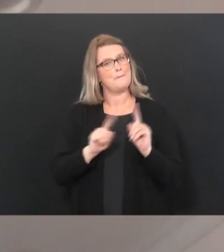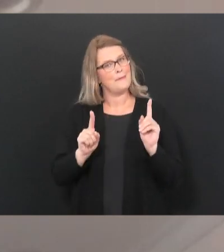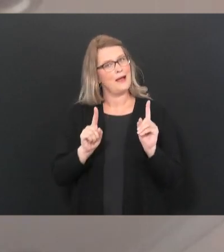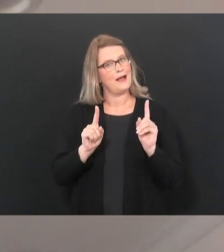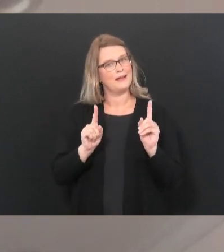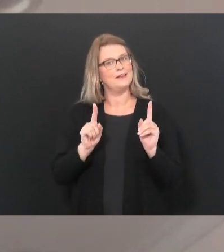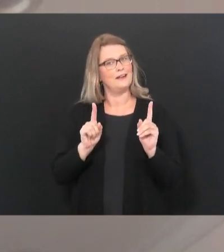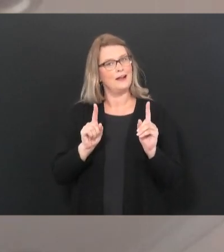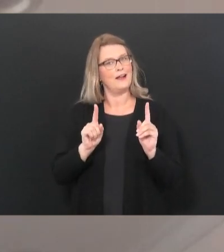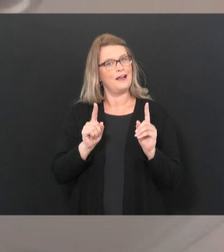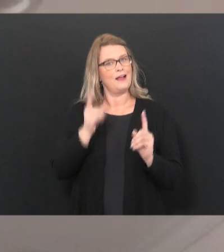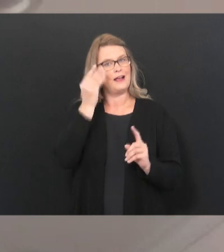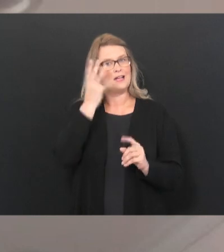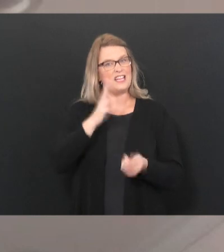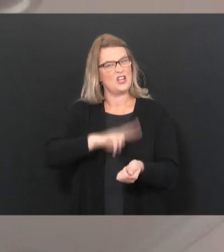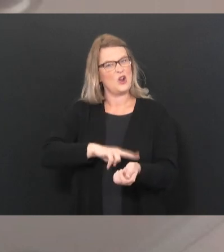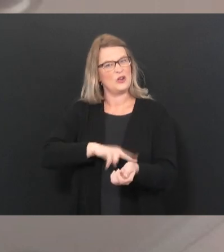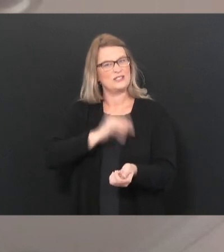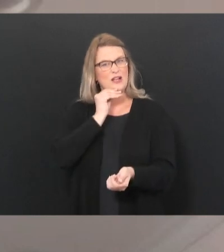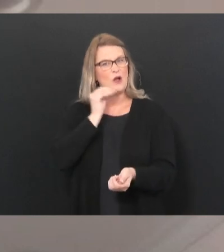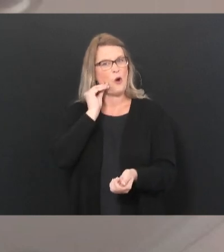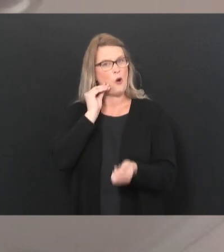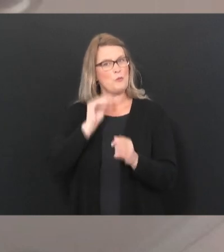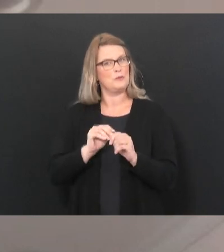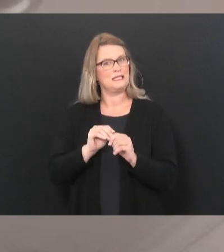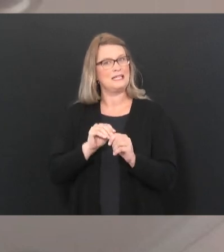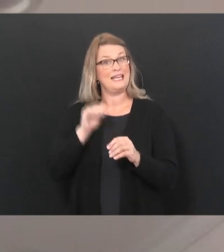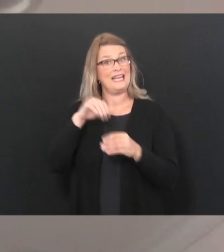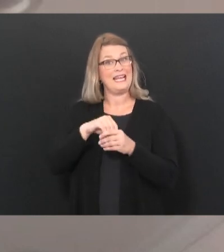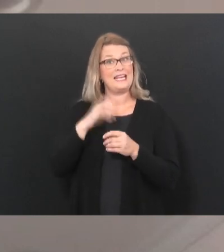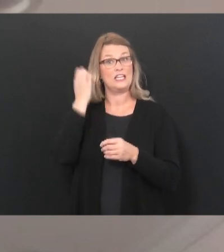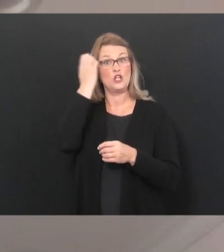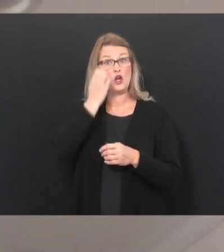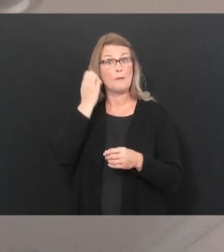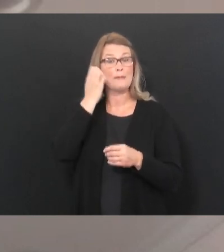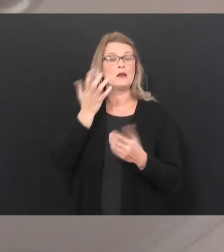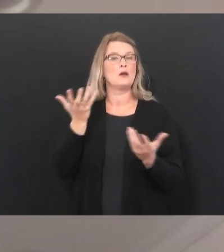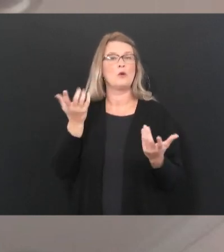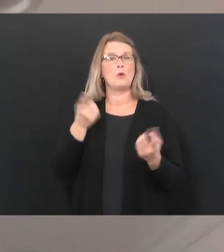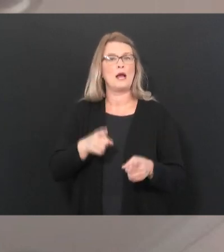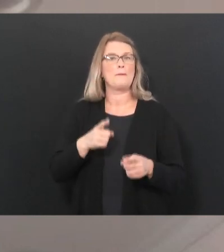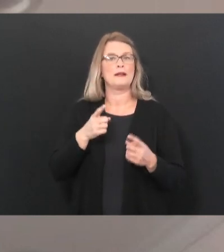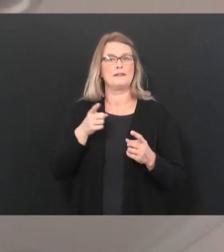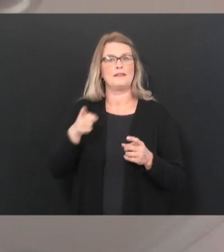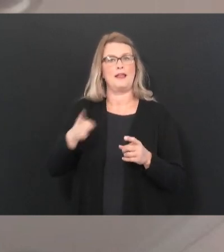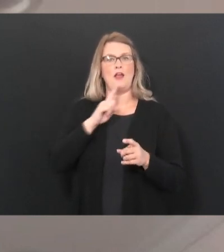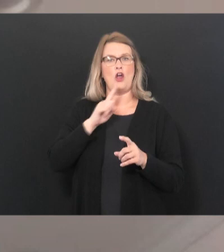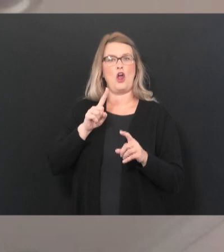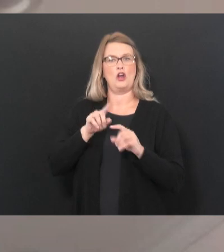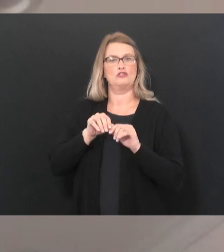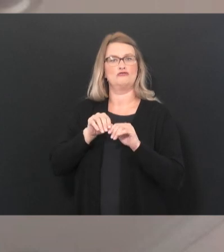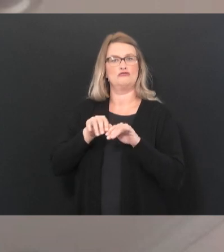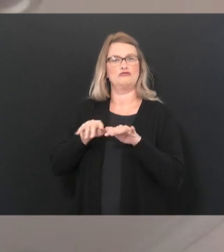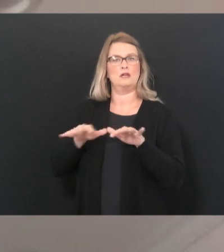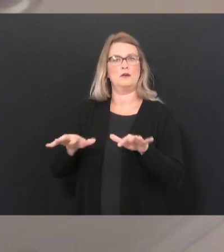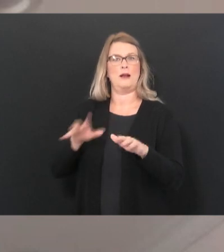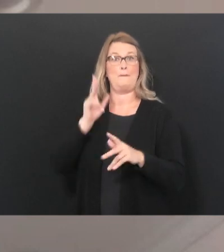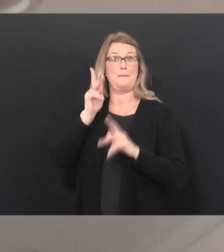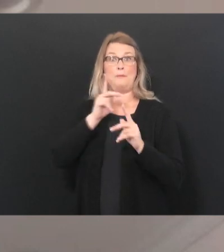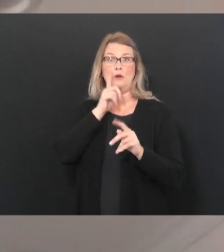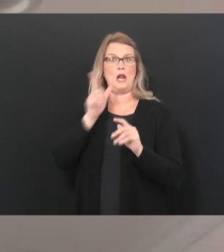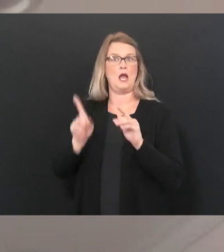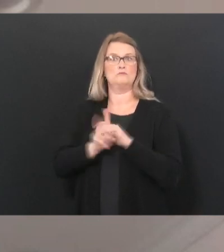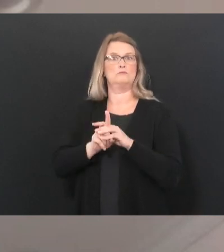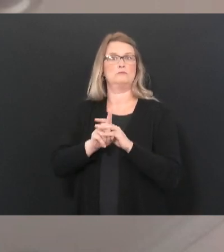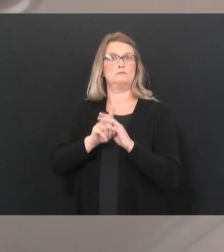in these nursing home outbreaks, at least in Europe, these were often transmitted by people that were not symptomatic. So